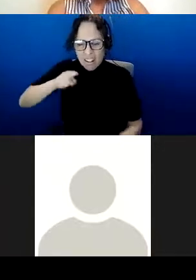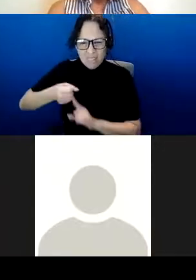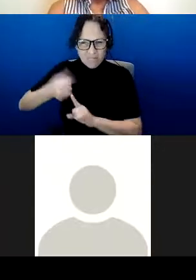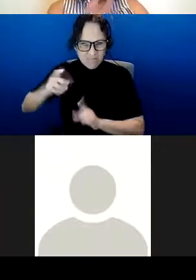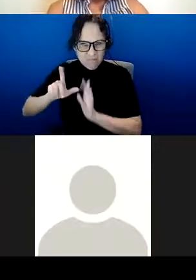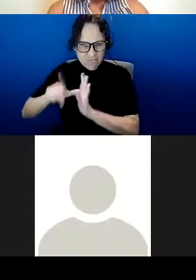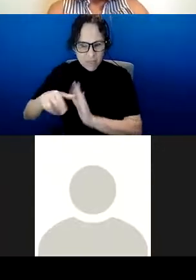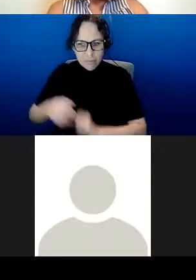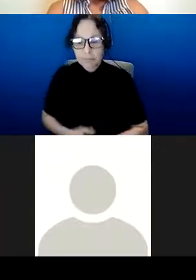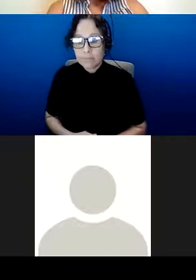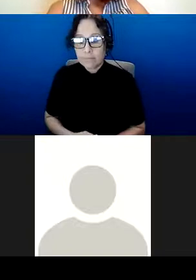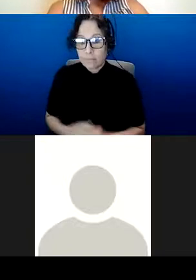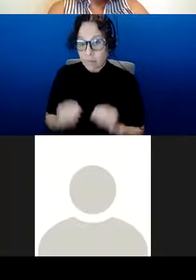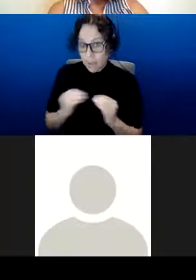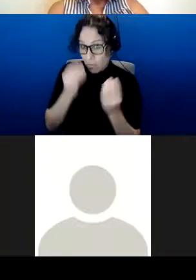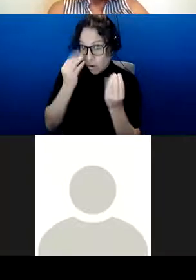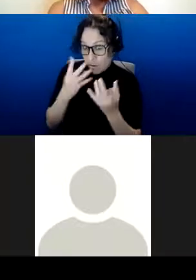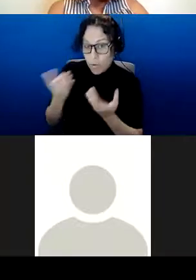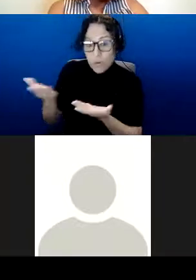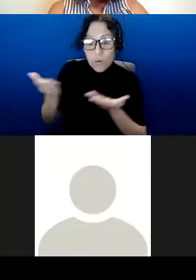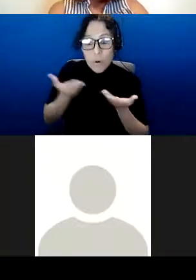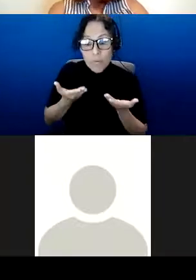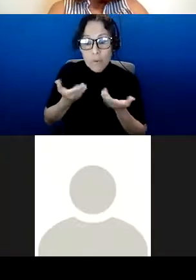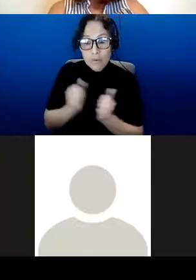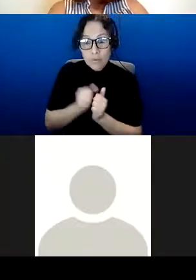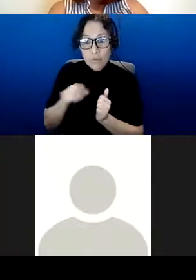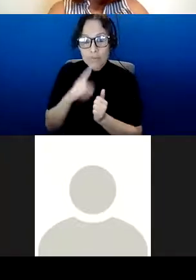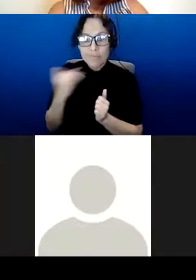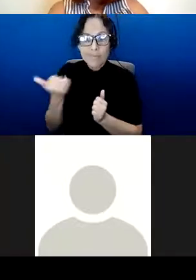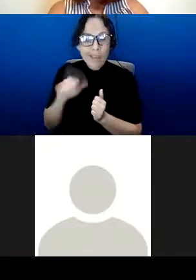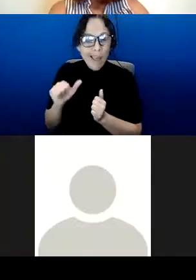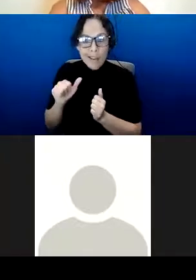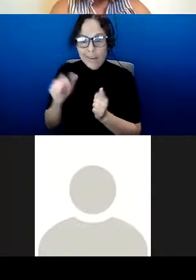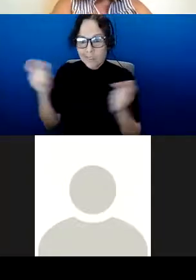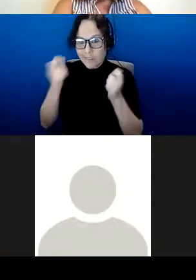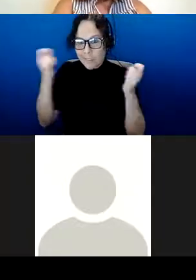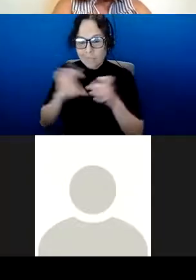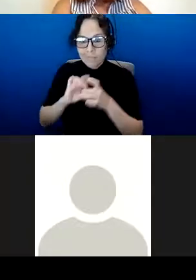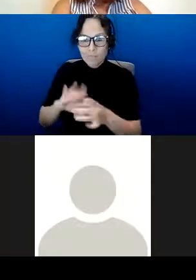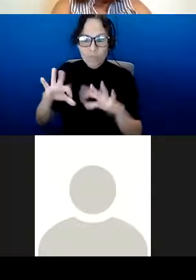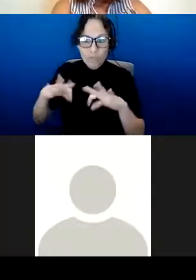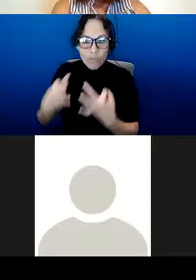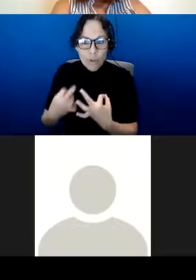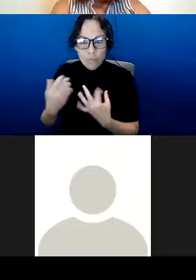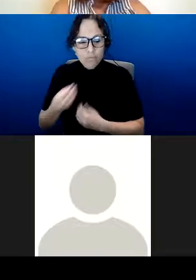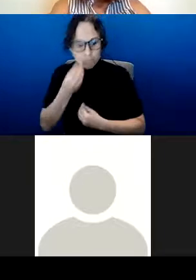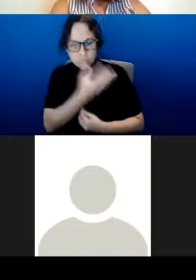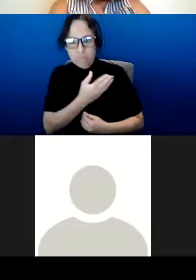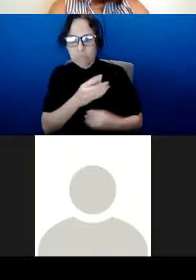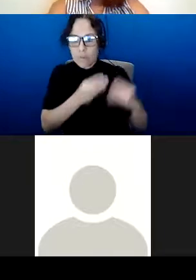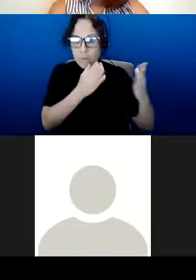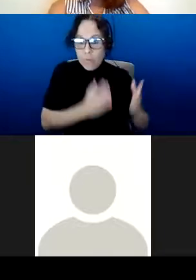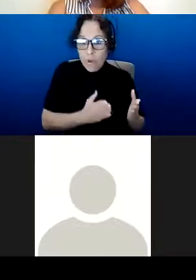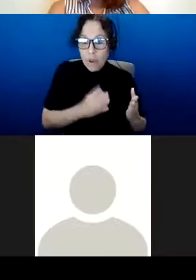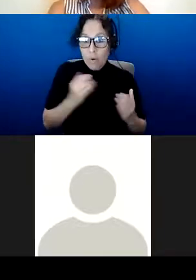Other information we're going to bring with us, any celebrations we want to talk to the provider about, observations we've had,